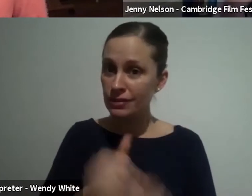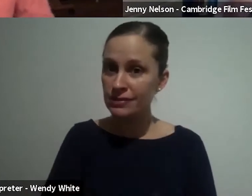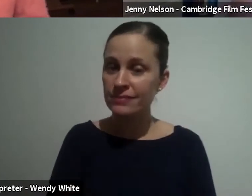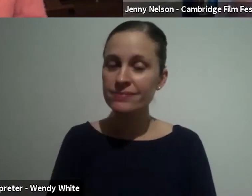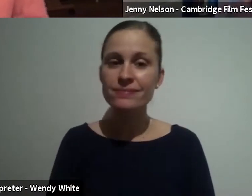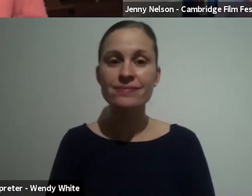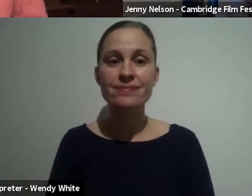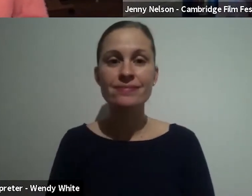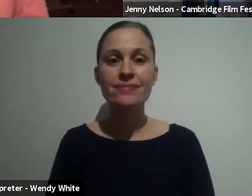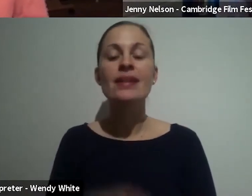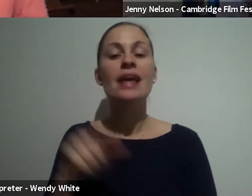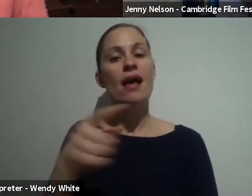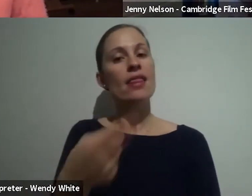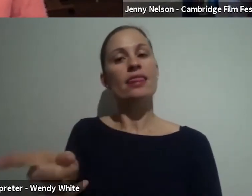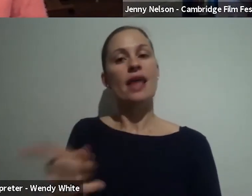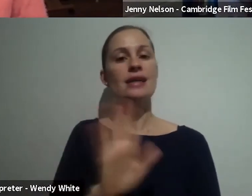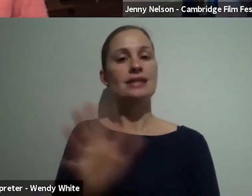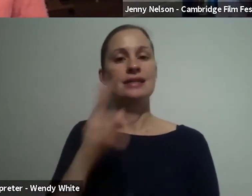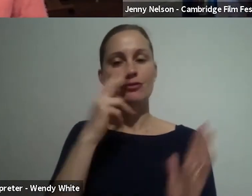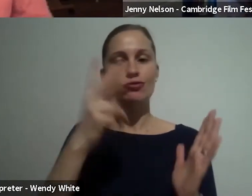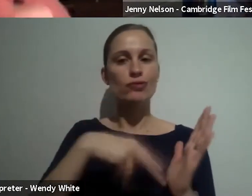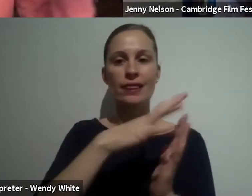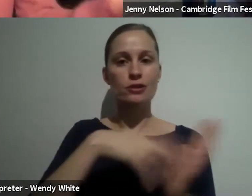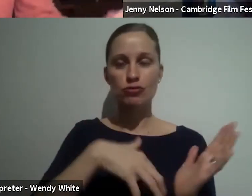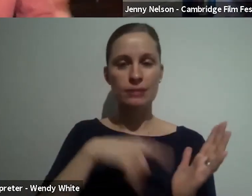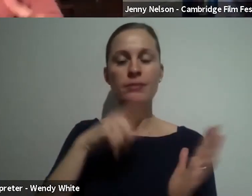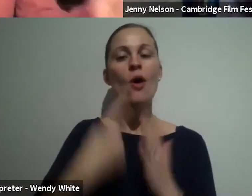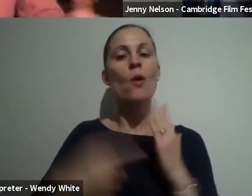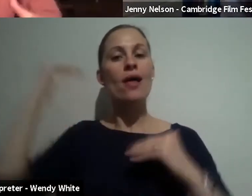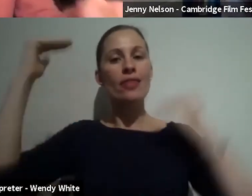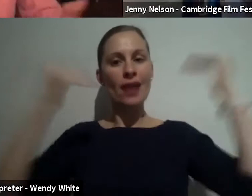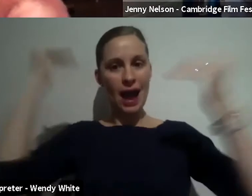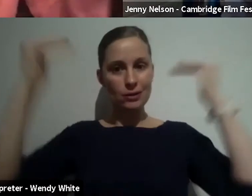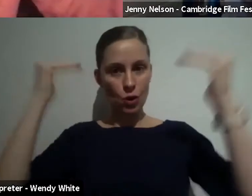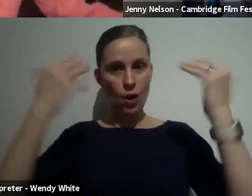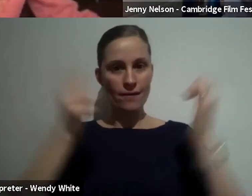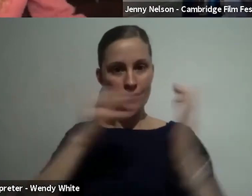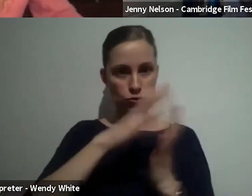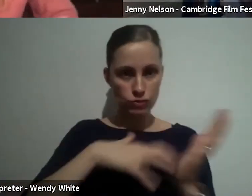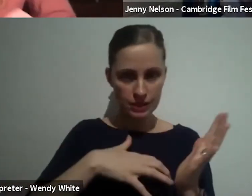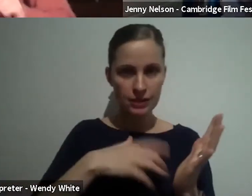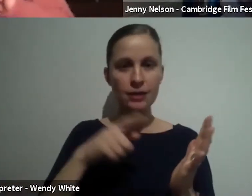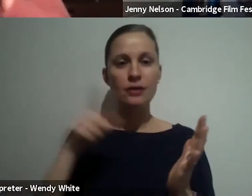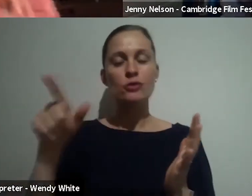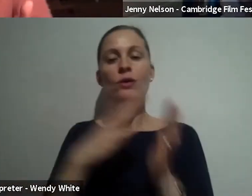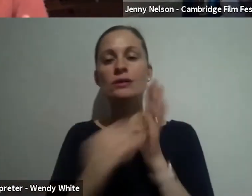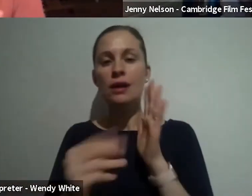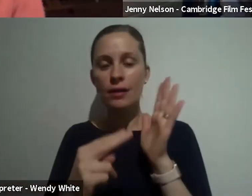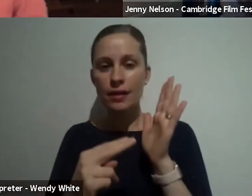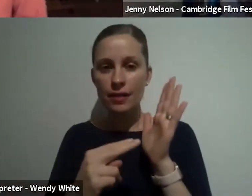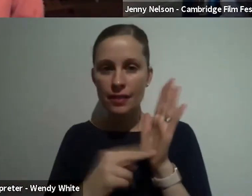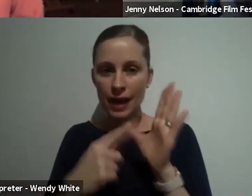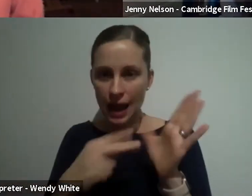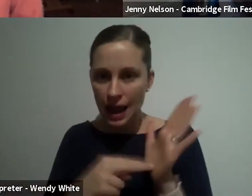they didn't read the script, only the adults playing roles, like, for example, the nun or Natalia de